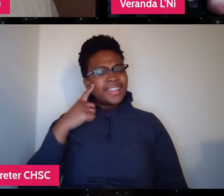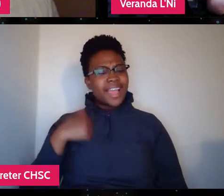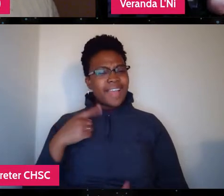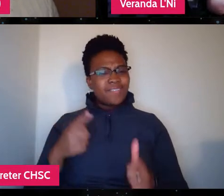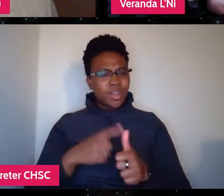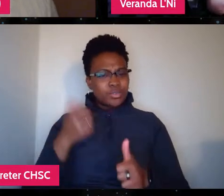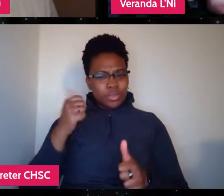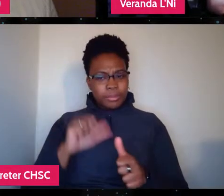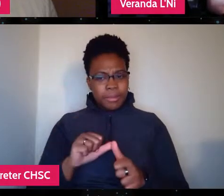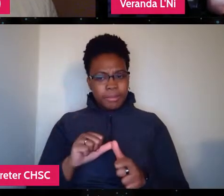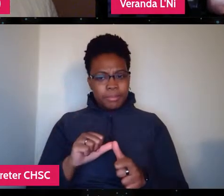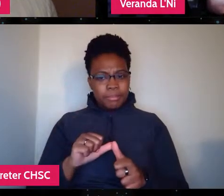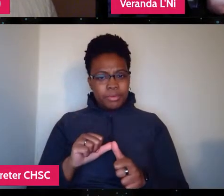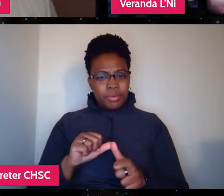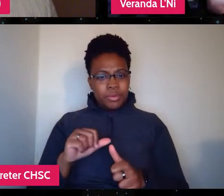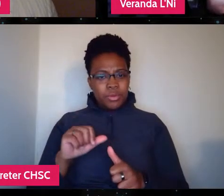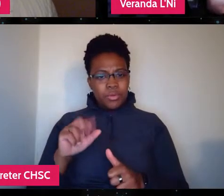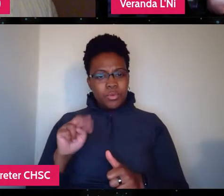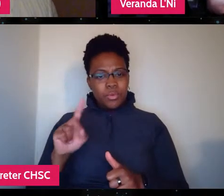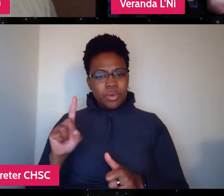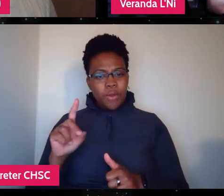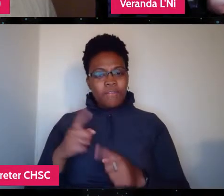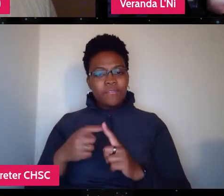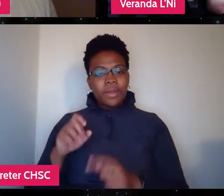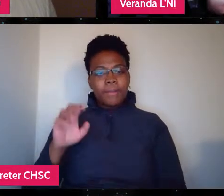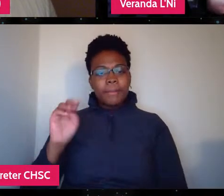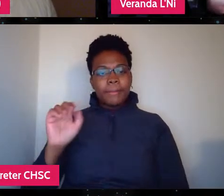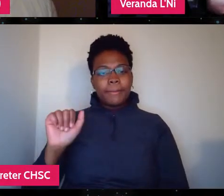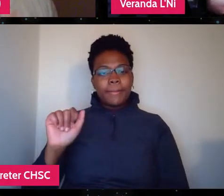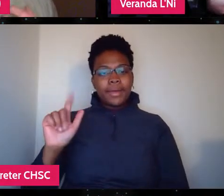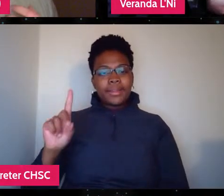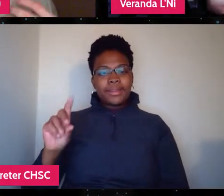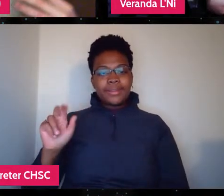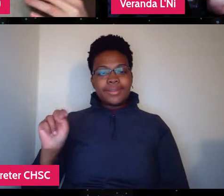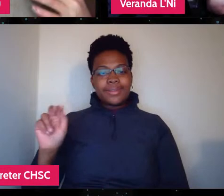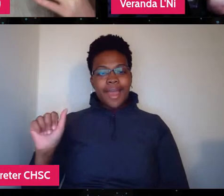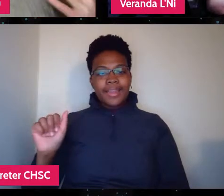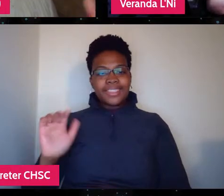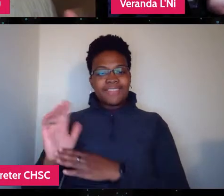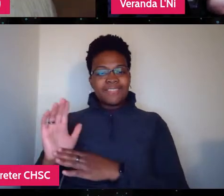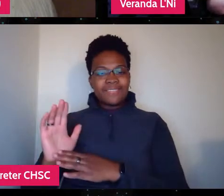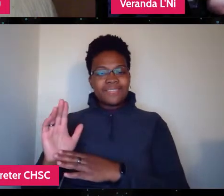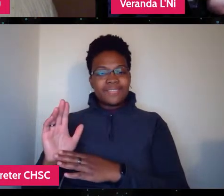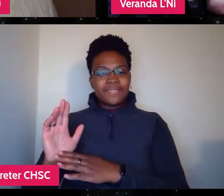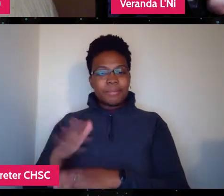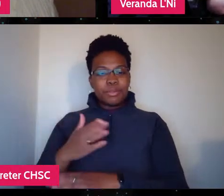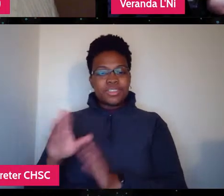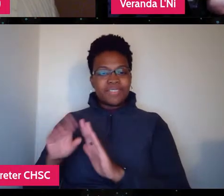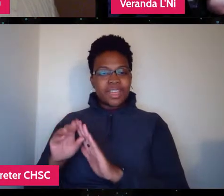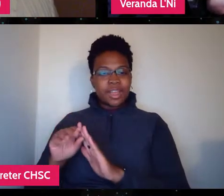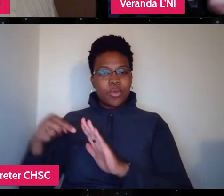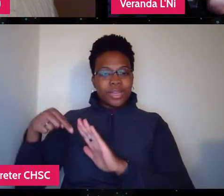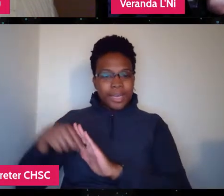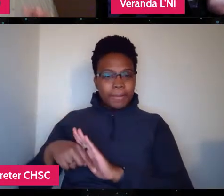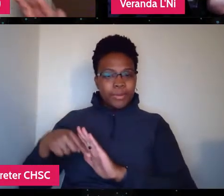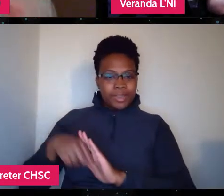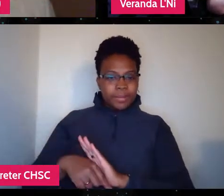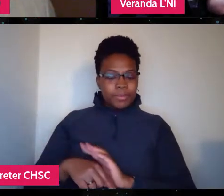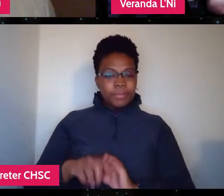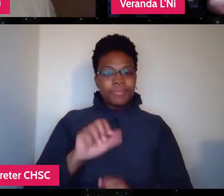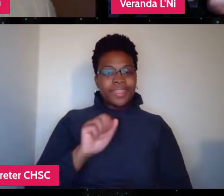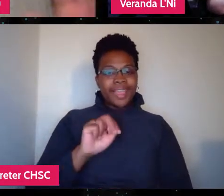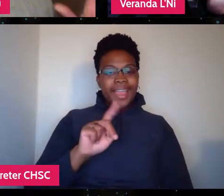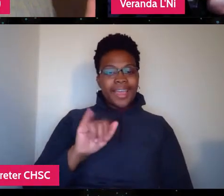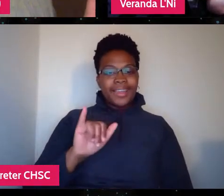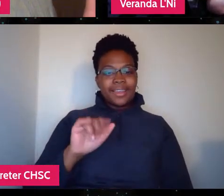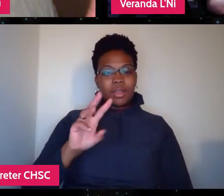remembered Udo from Madonna's Deeper and Deeper video. And, you know, I remembered the Andy Warhol, Dracula, Frankenstein, and